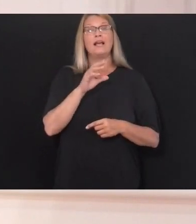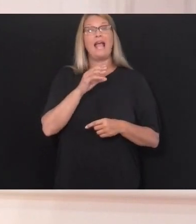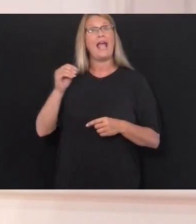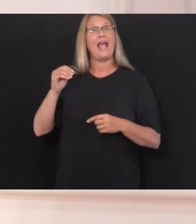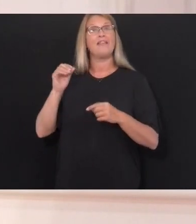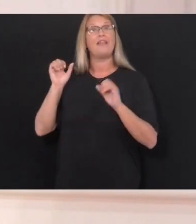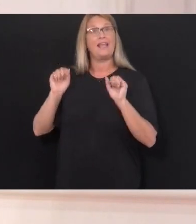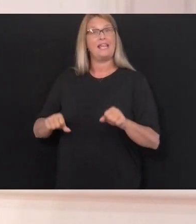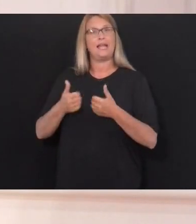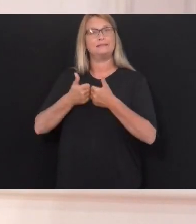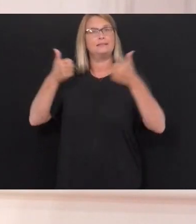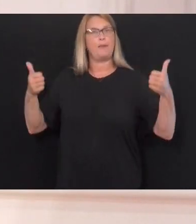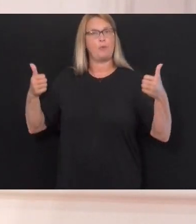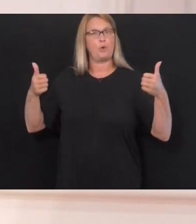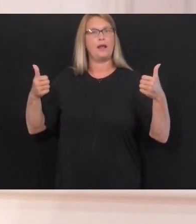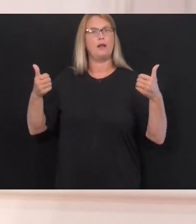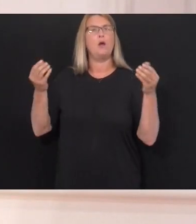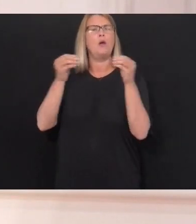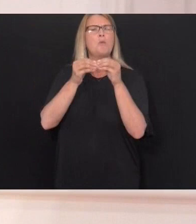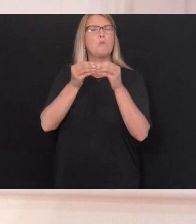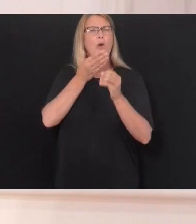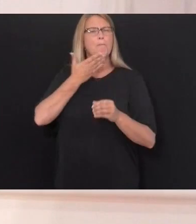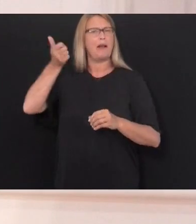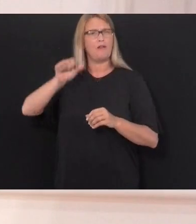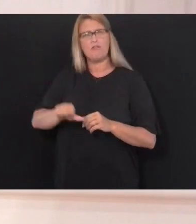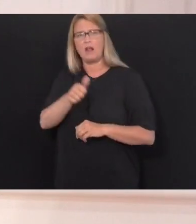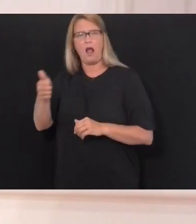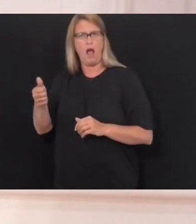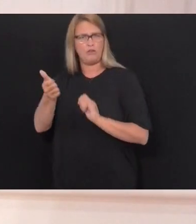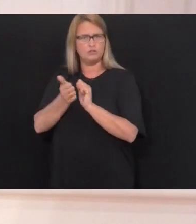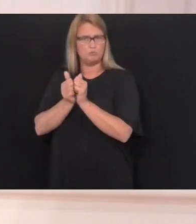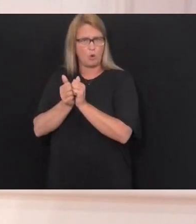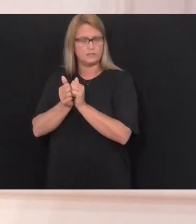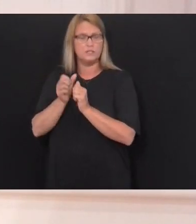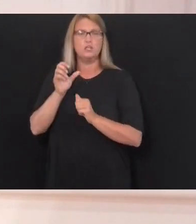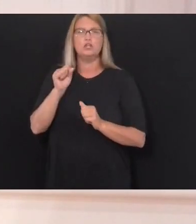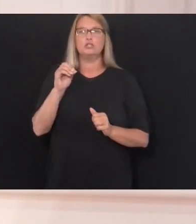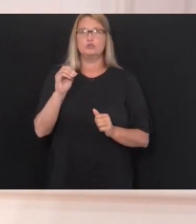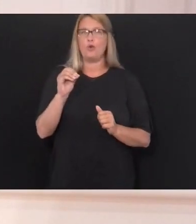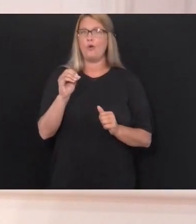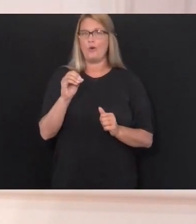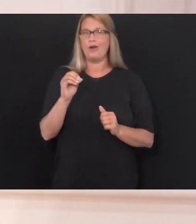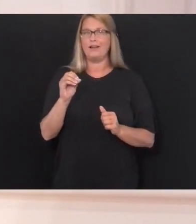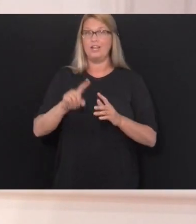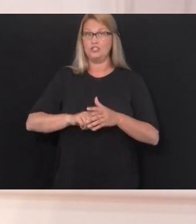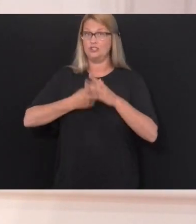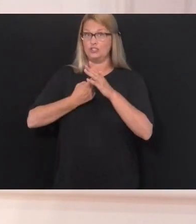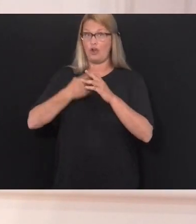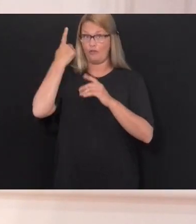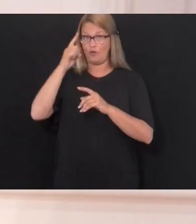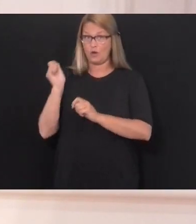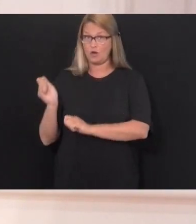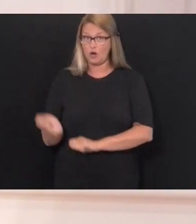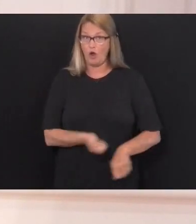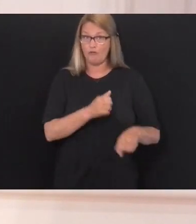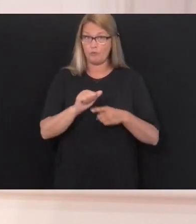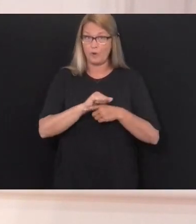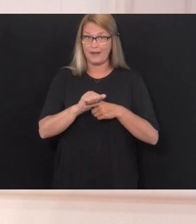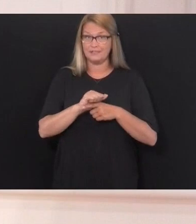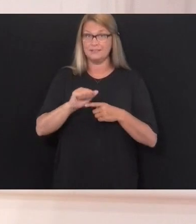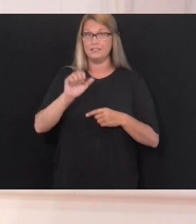counties so far. There's a lot of cities and counties we don't have apps on yet. We encourage everybody to do so and get those apps into us